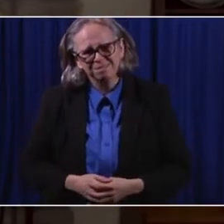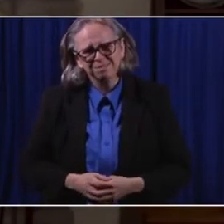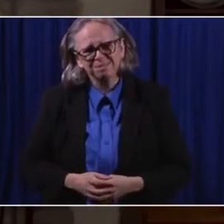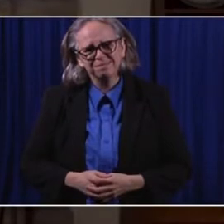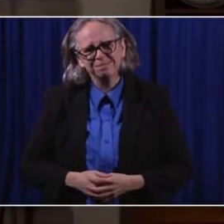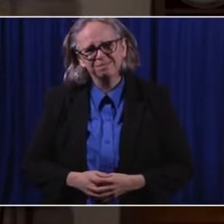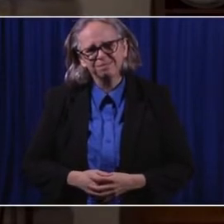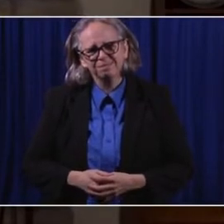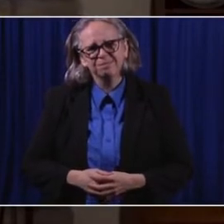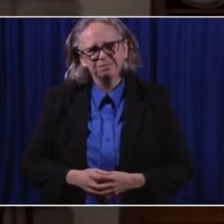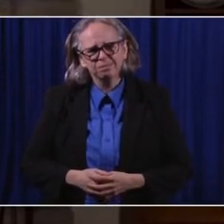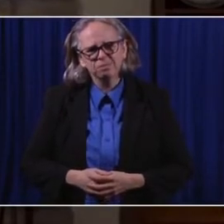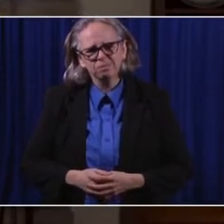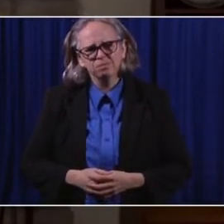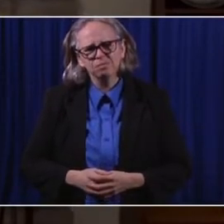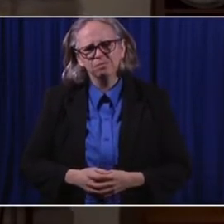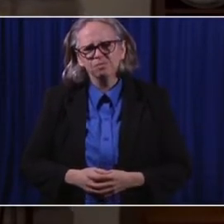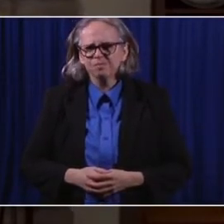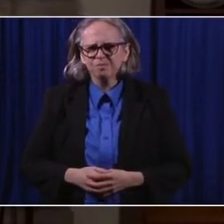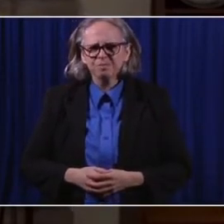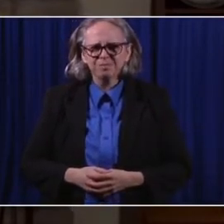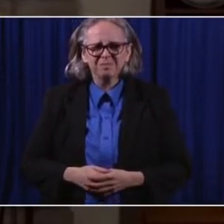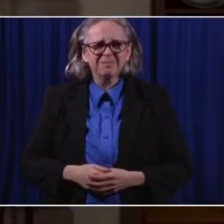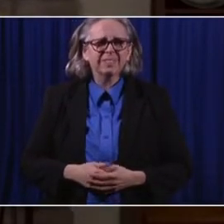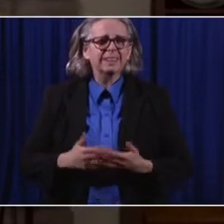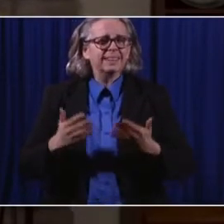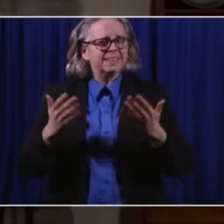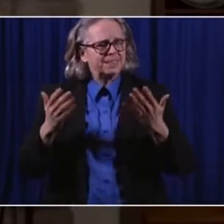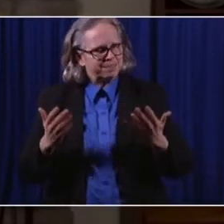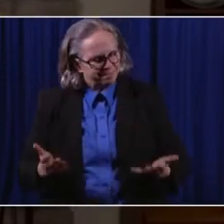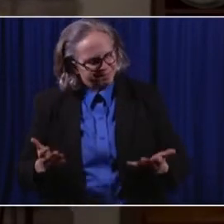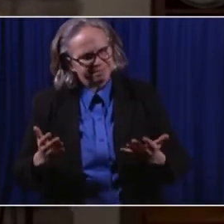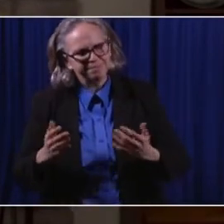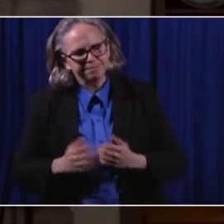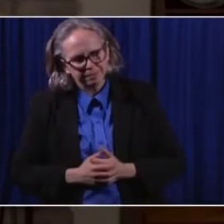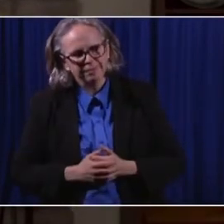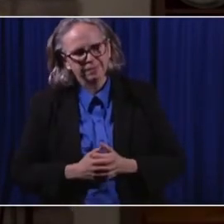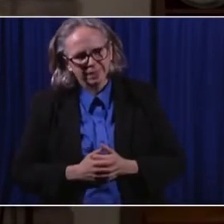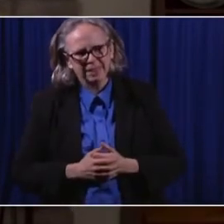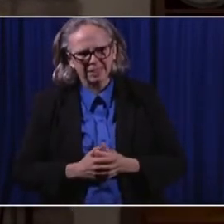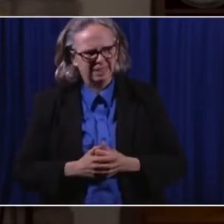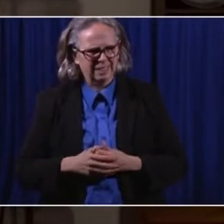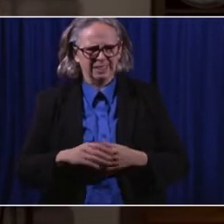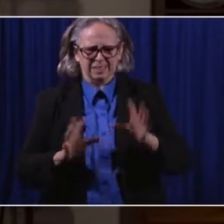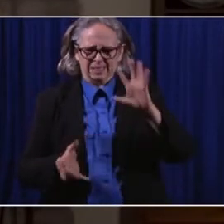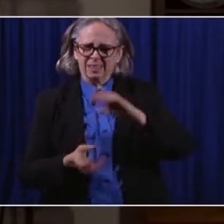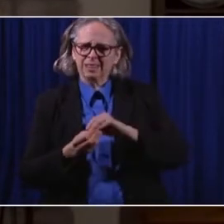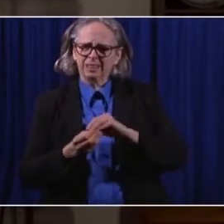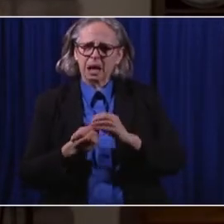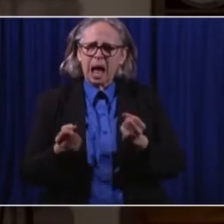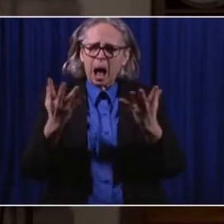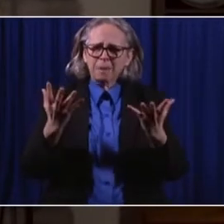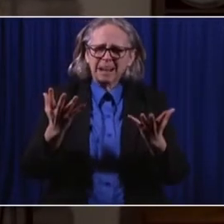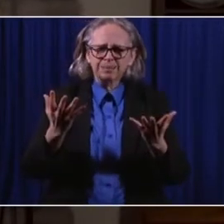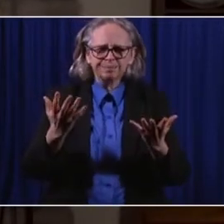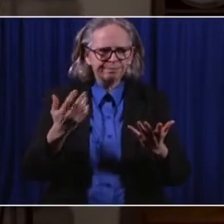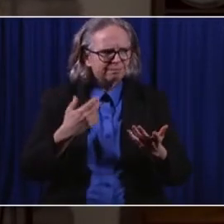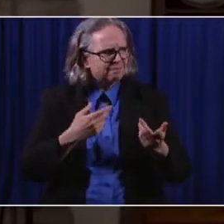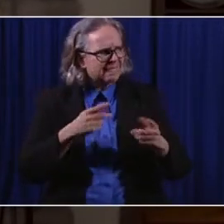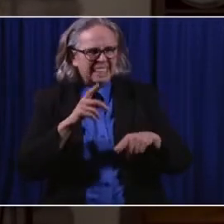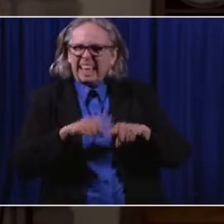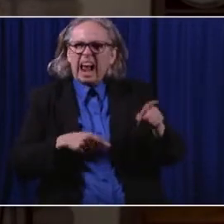But while we can't control how much comes in every week, we certainly can control how